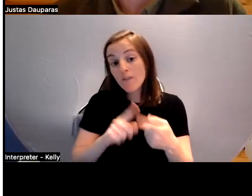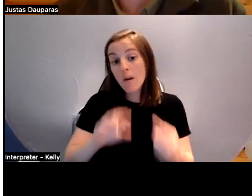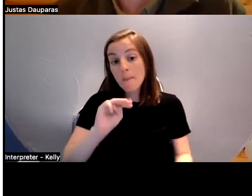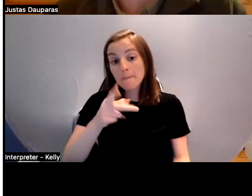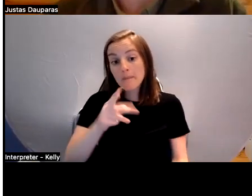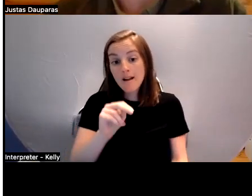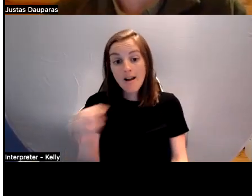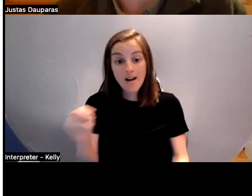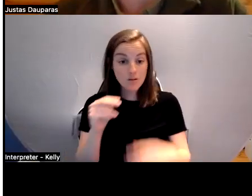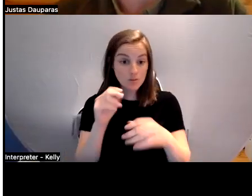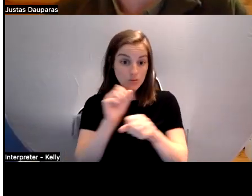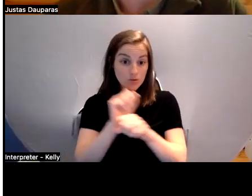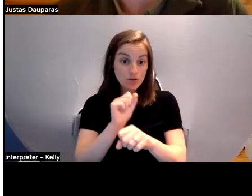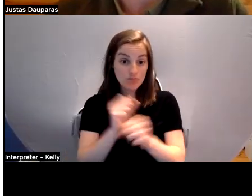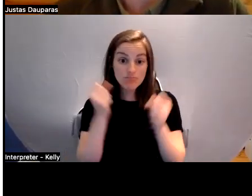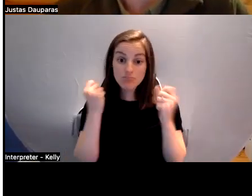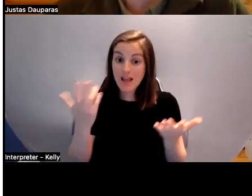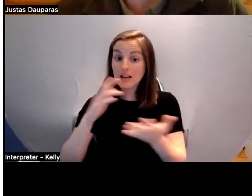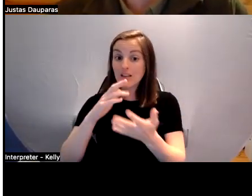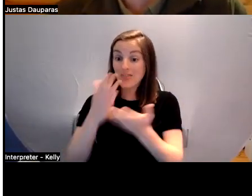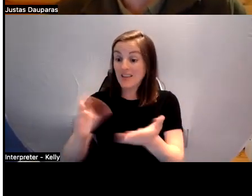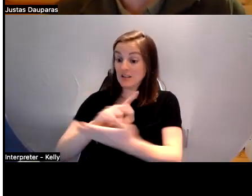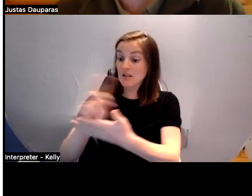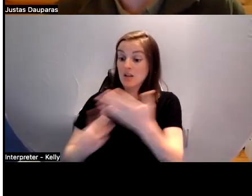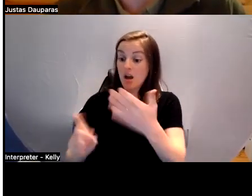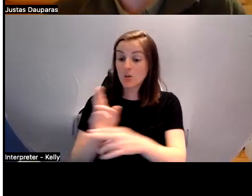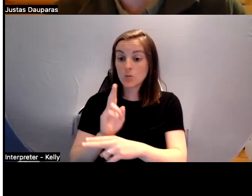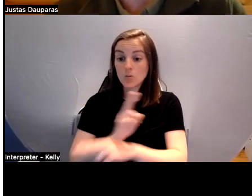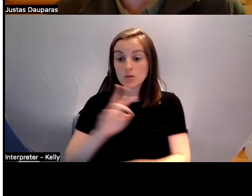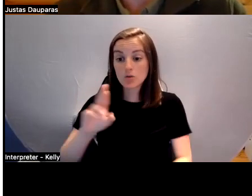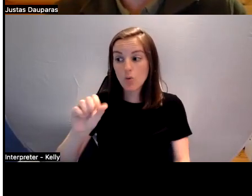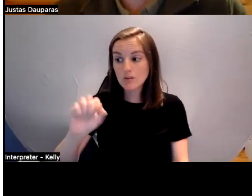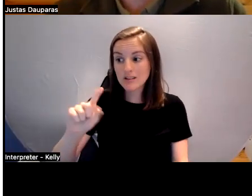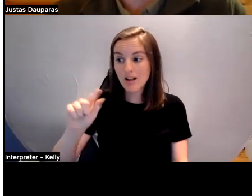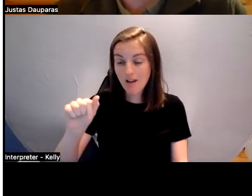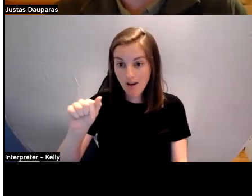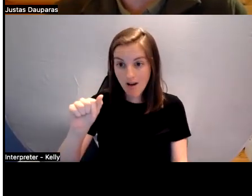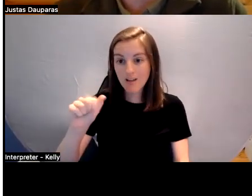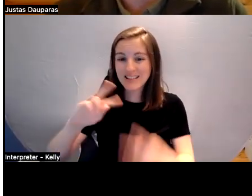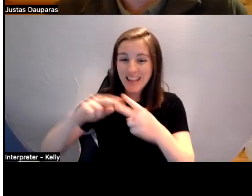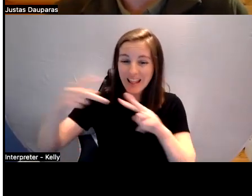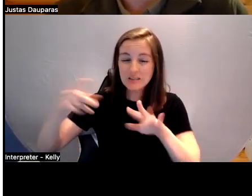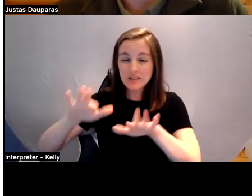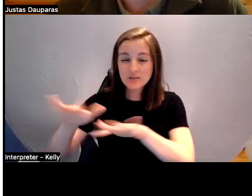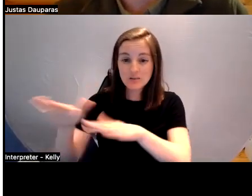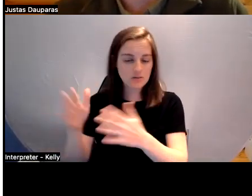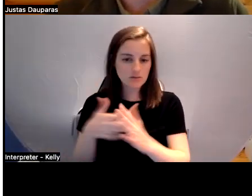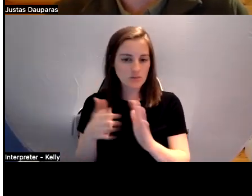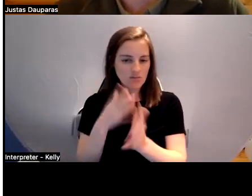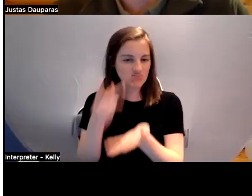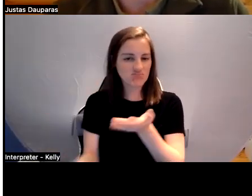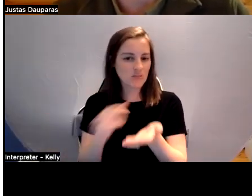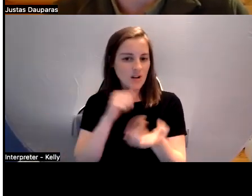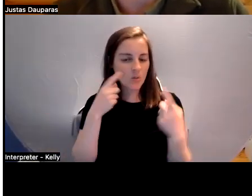a bunch of Rosetta designed things, ideal helices and so on, sometimes they wouldn't work, and probably mainly